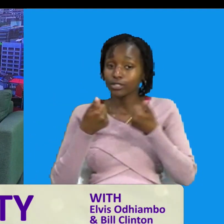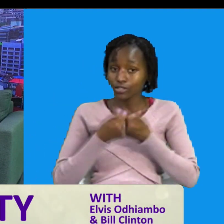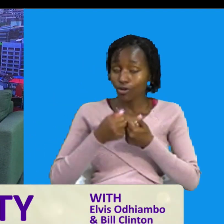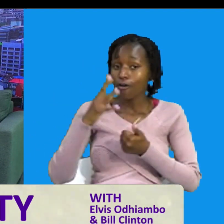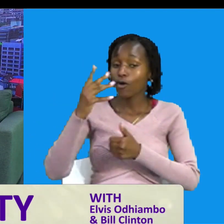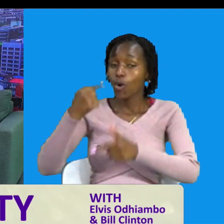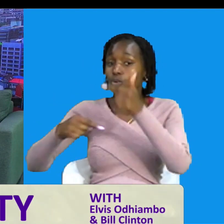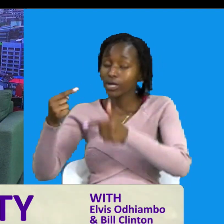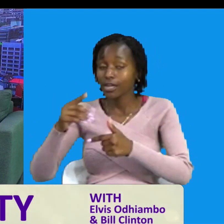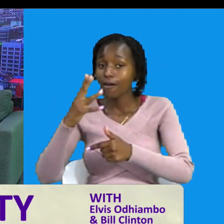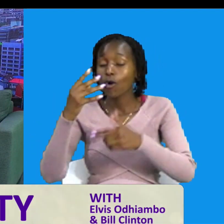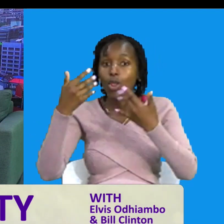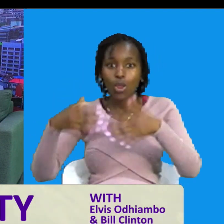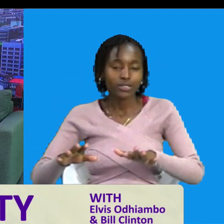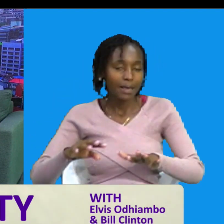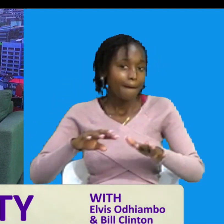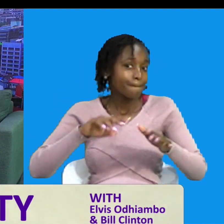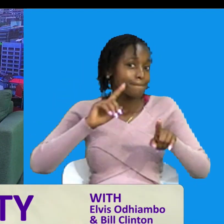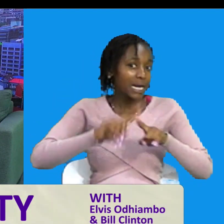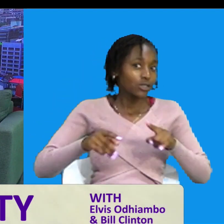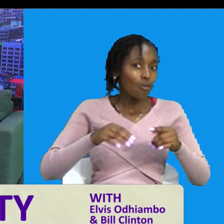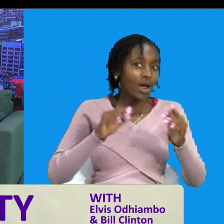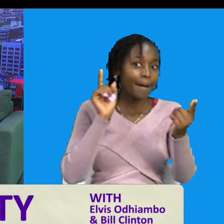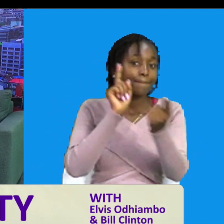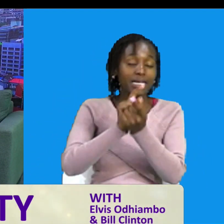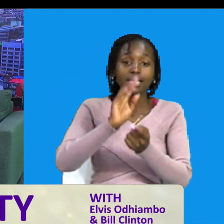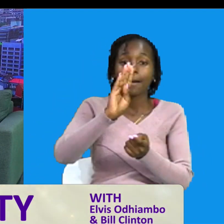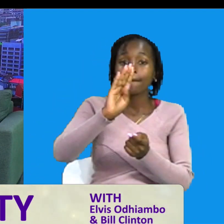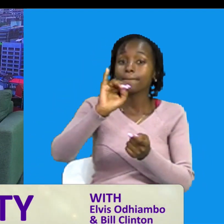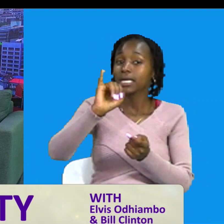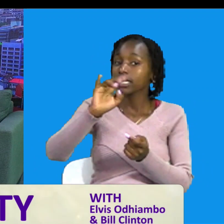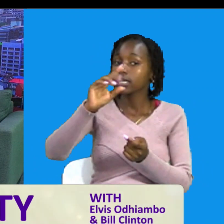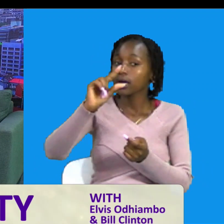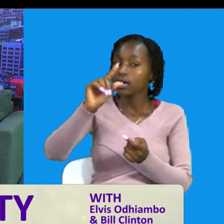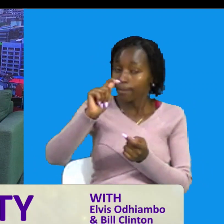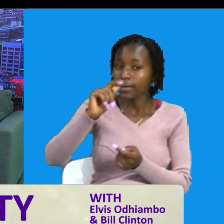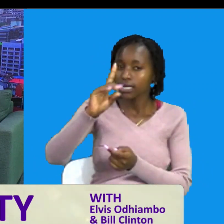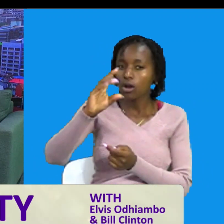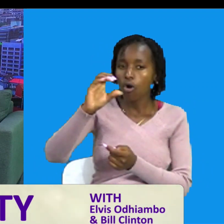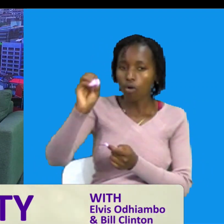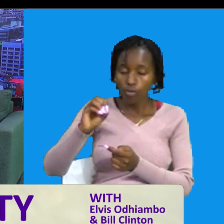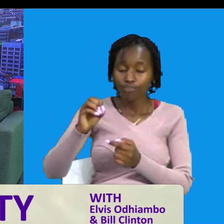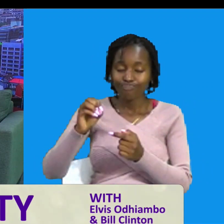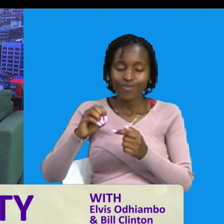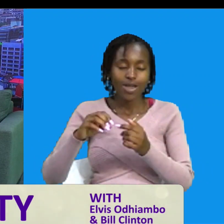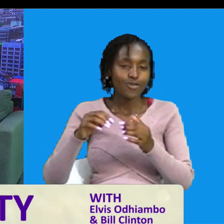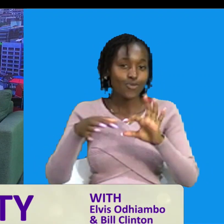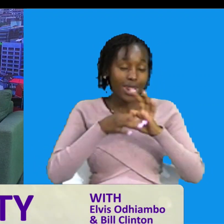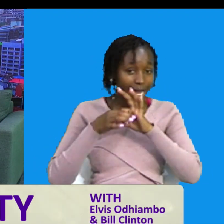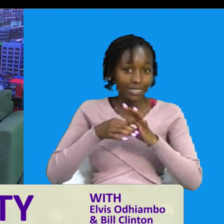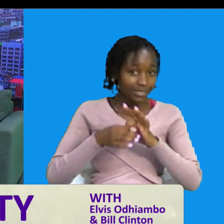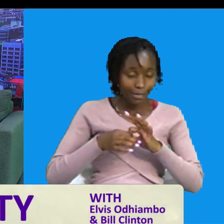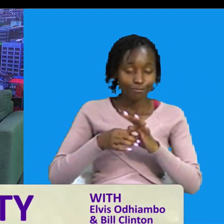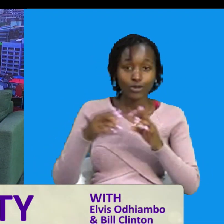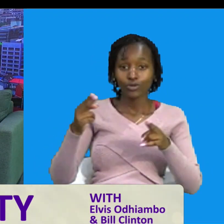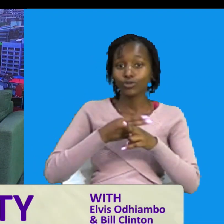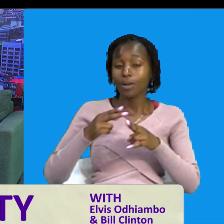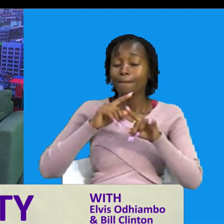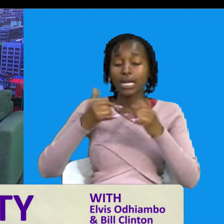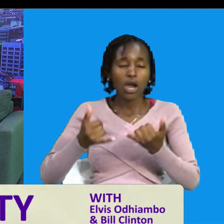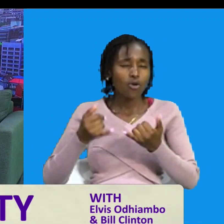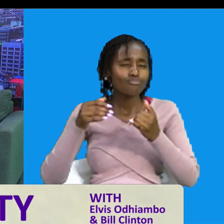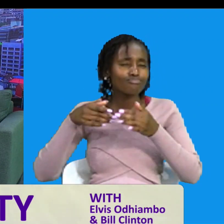points so far. They are playing against Bidco United away. Do you believe this is also another opportunity for Seals to extend their perfect